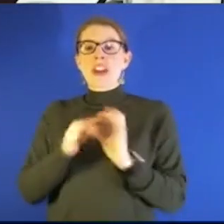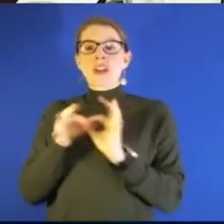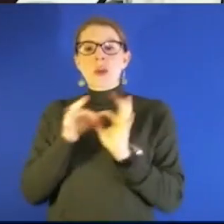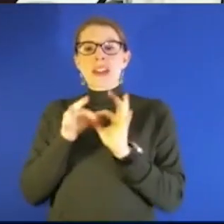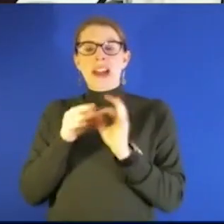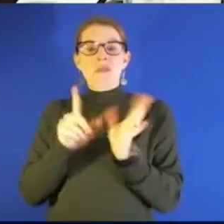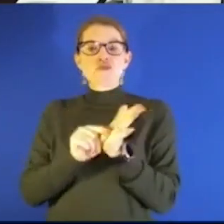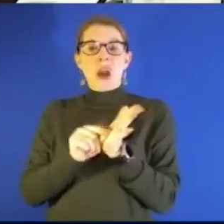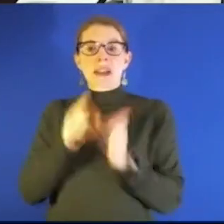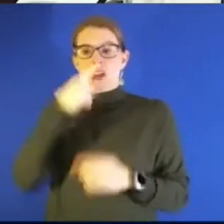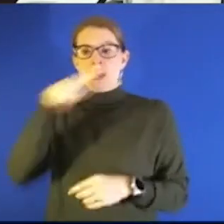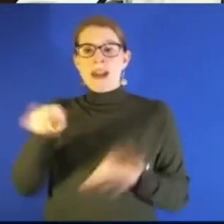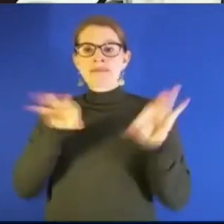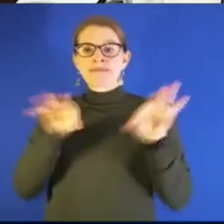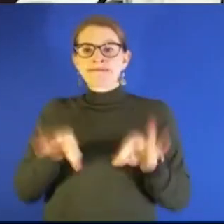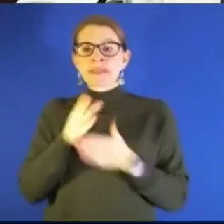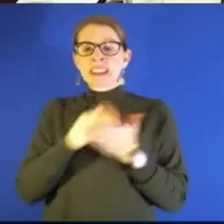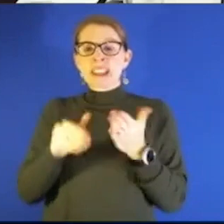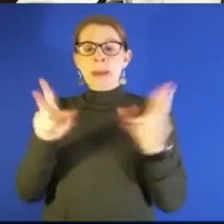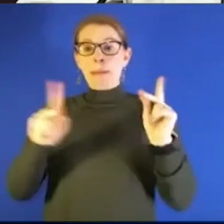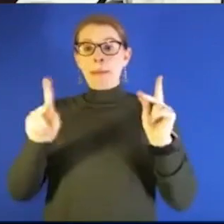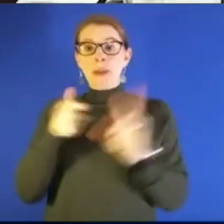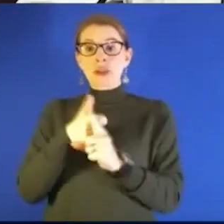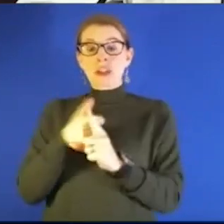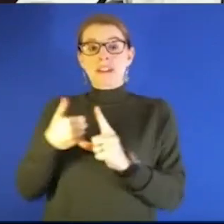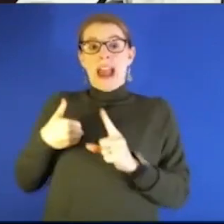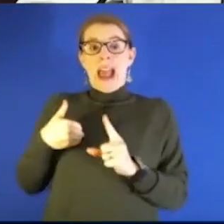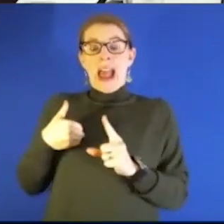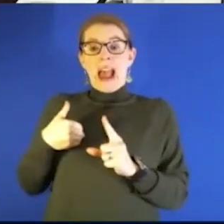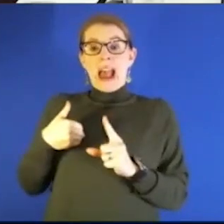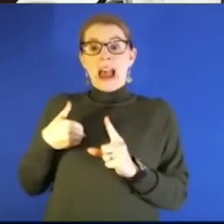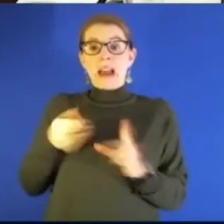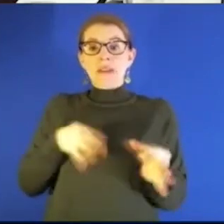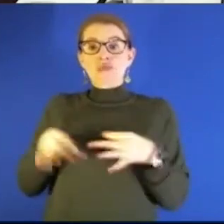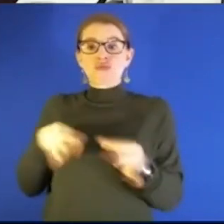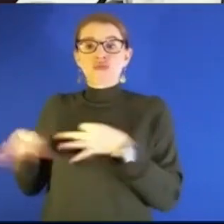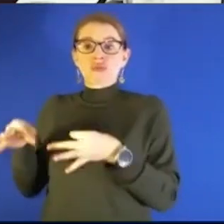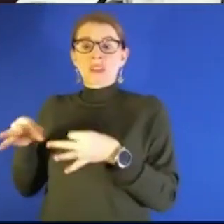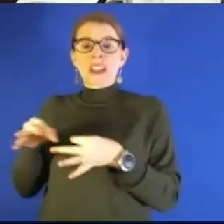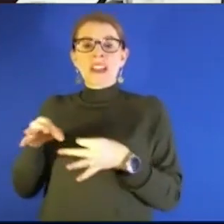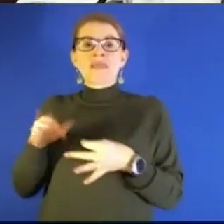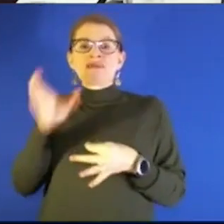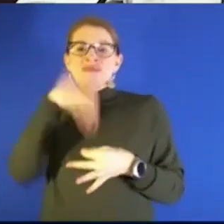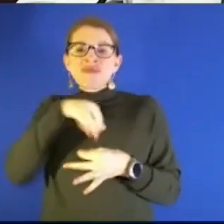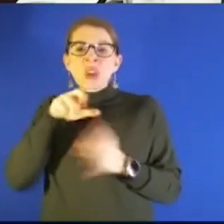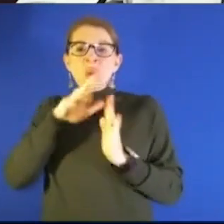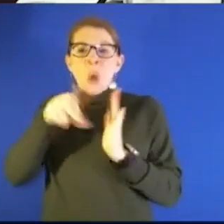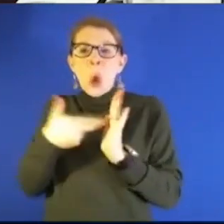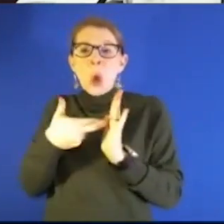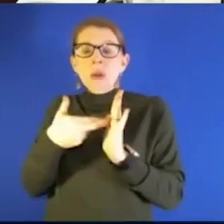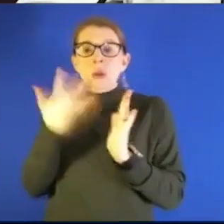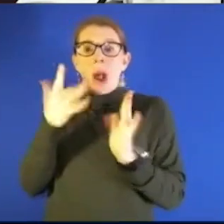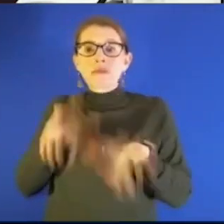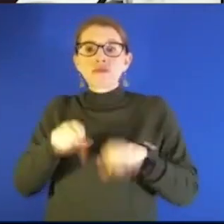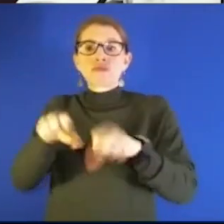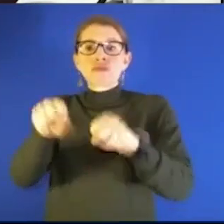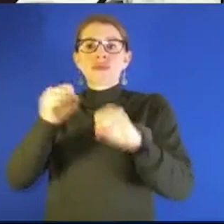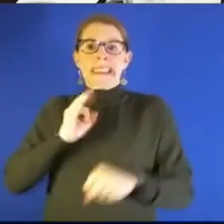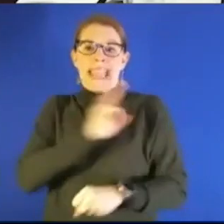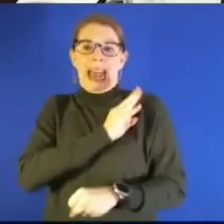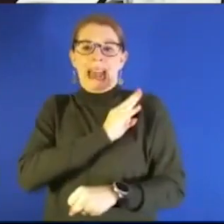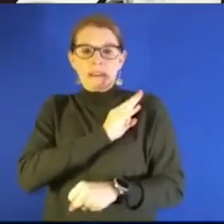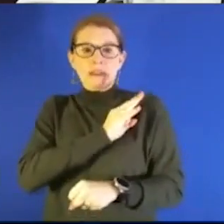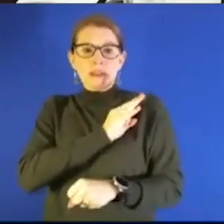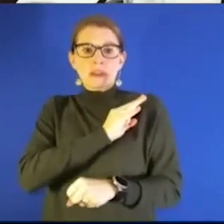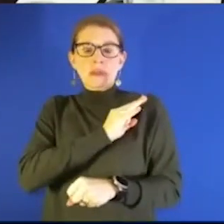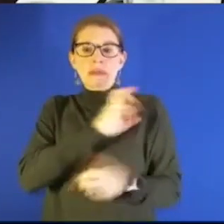me a little bit about some of the folks you have sort of filling in unusual roles, what they're doing, kind of how you're through these staffing issues you're having right